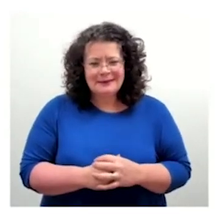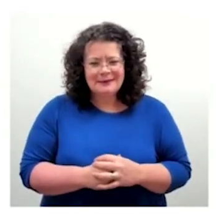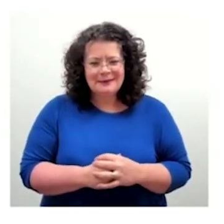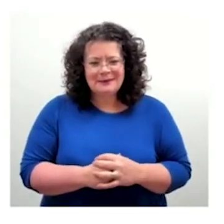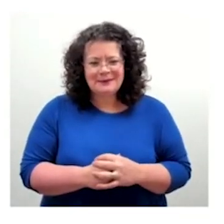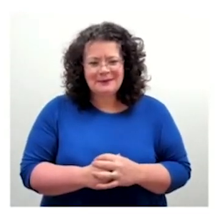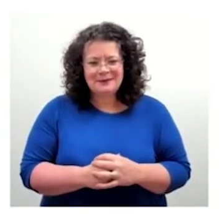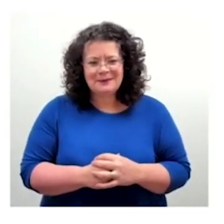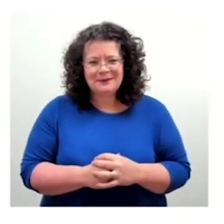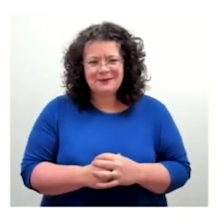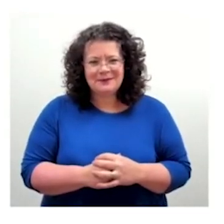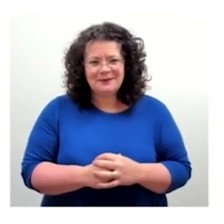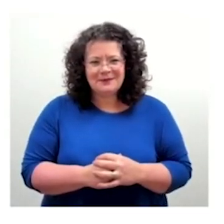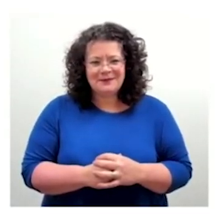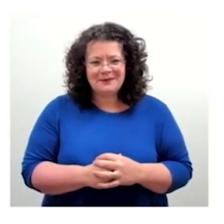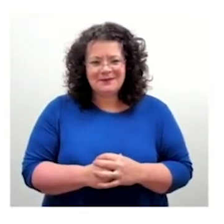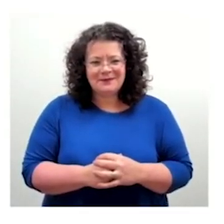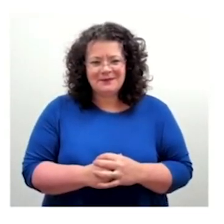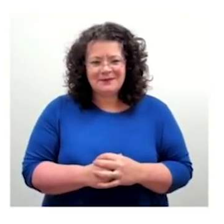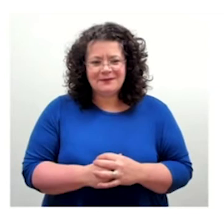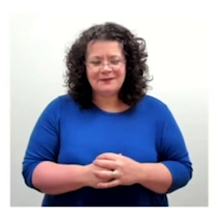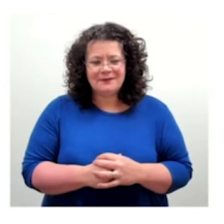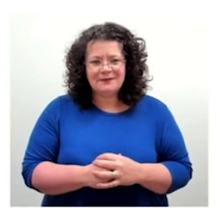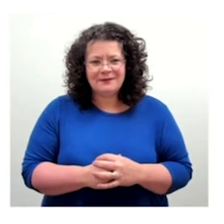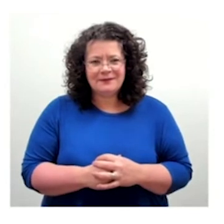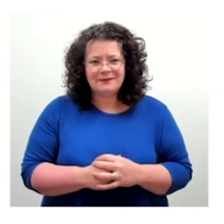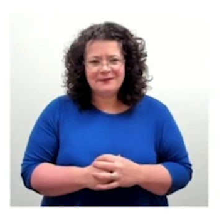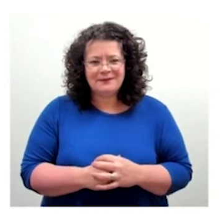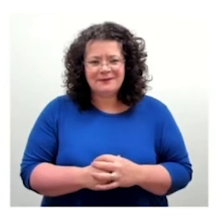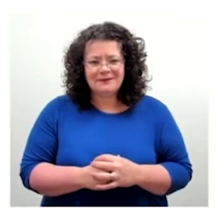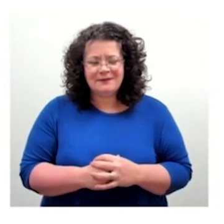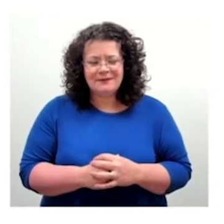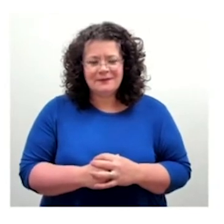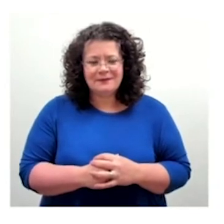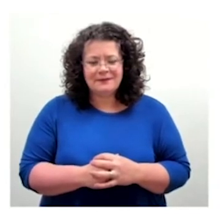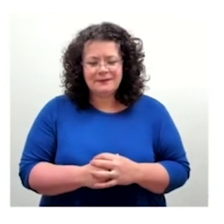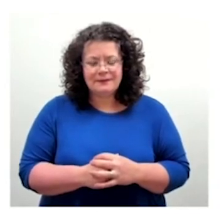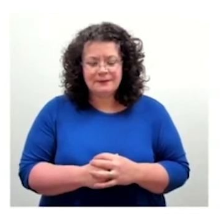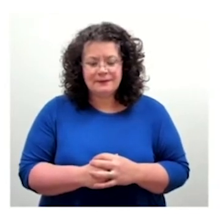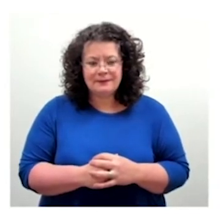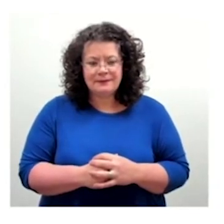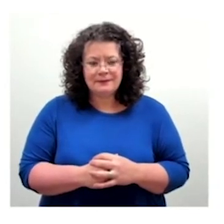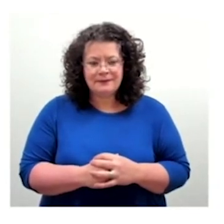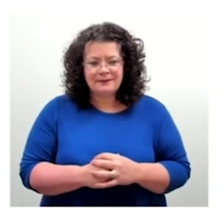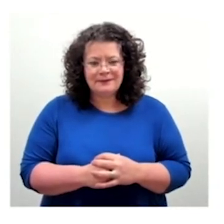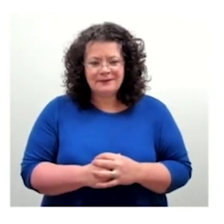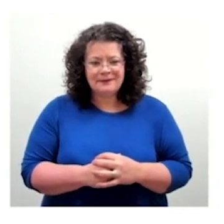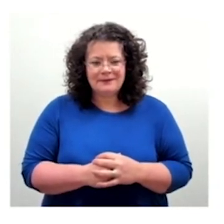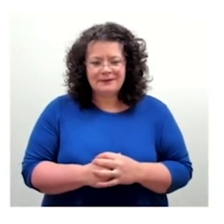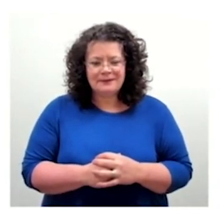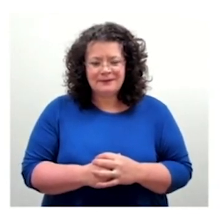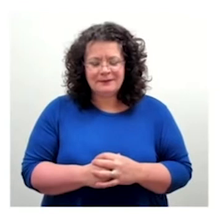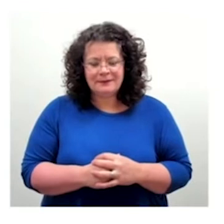So I think maybe we've only shared that amongst ourselves. Yeah, don't know if anyone's heard us.